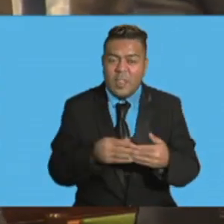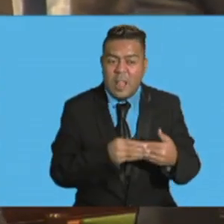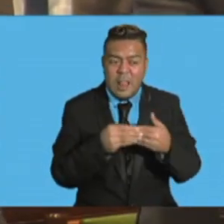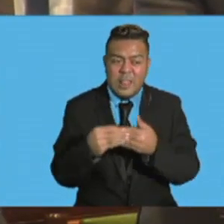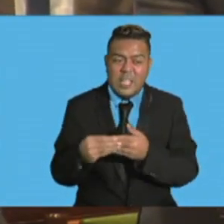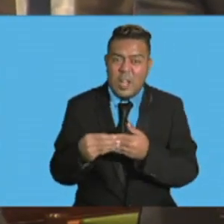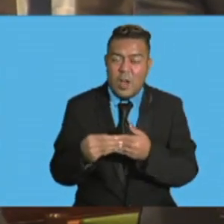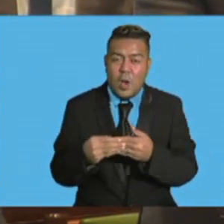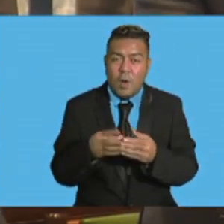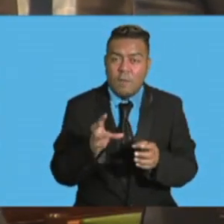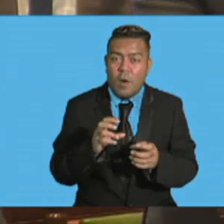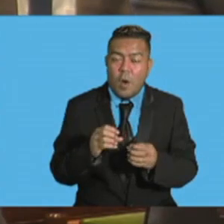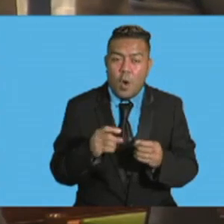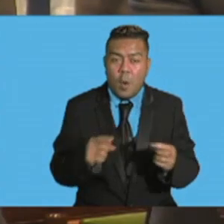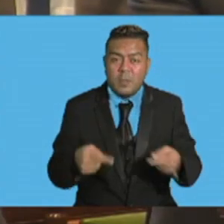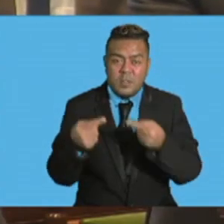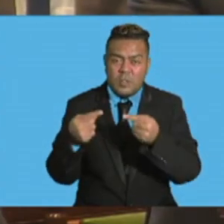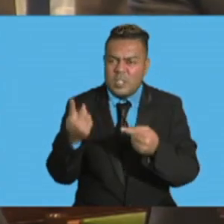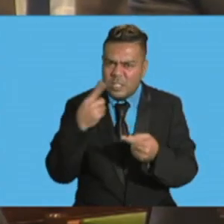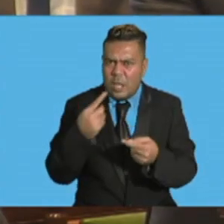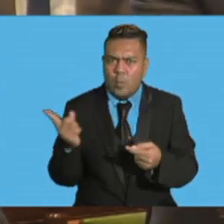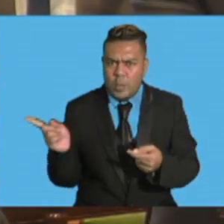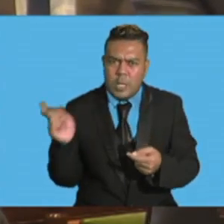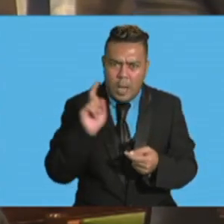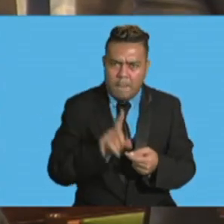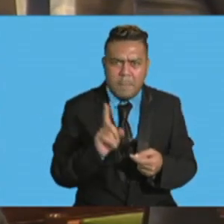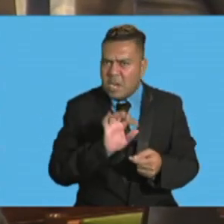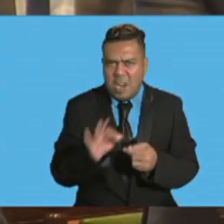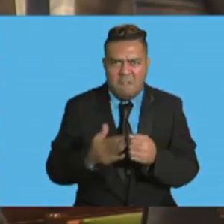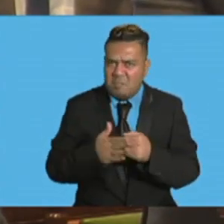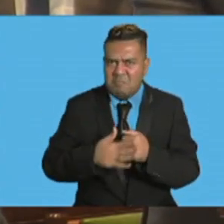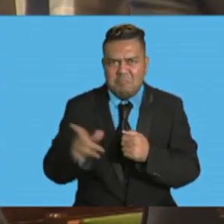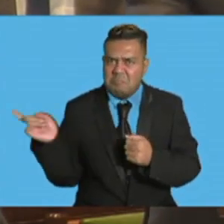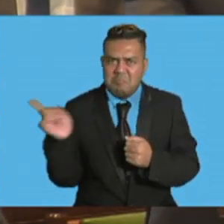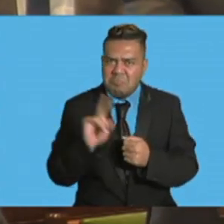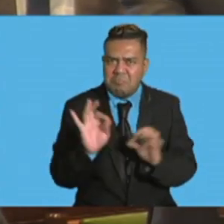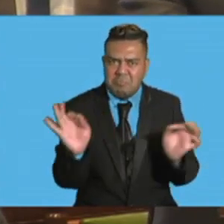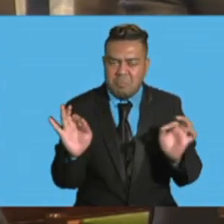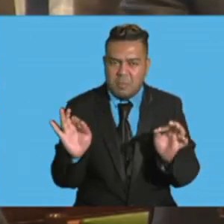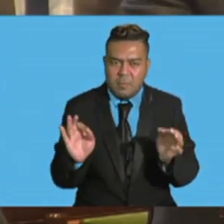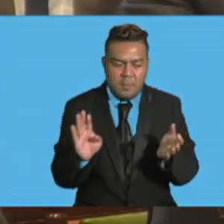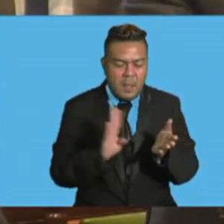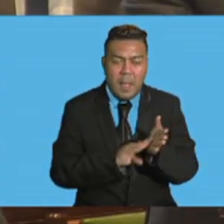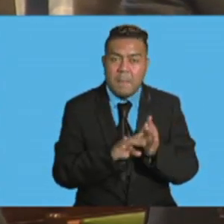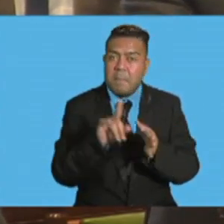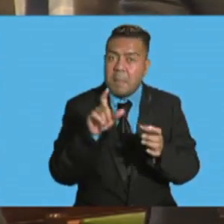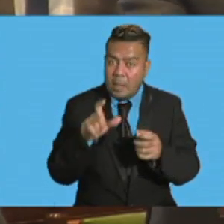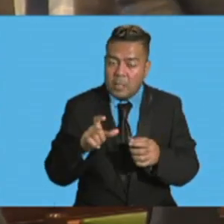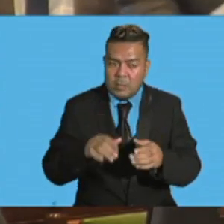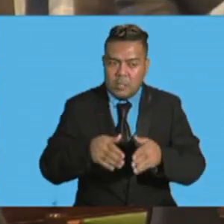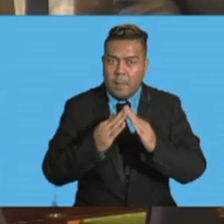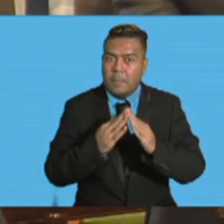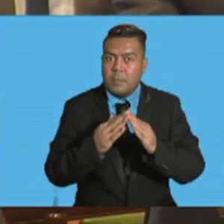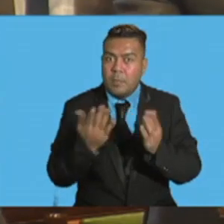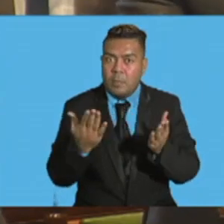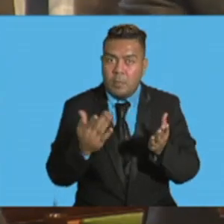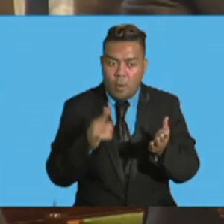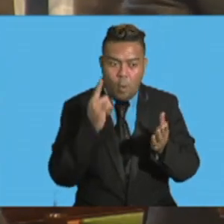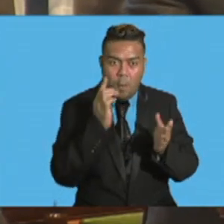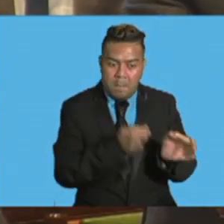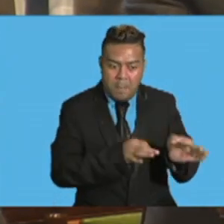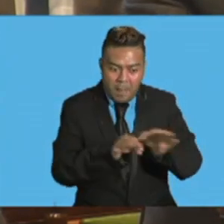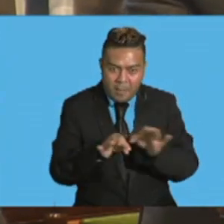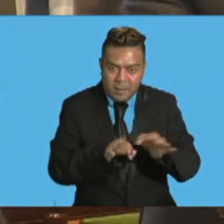said he would be there, but he didn't turn up. The MAC that had been set up has never been done in such a manner. The actual logistics and